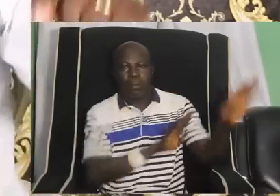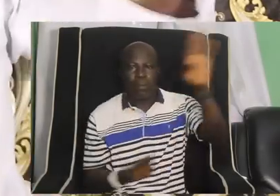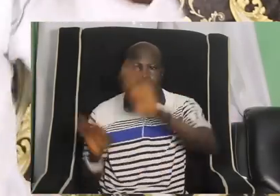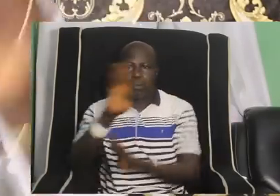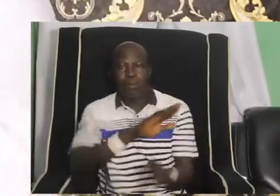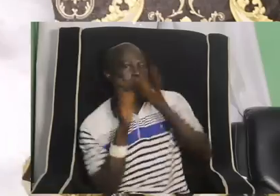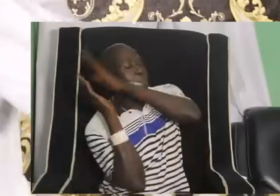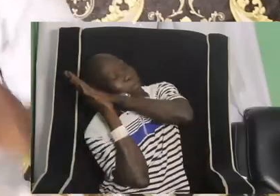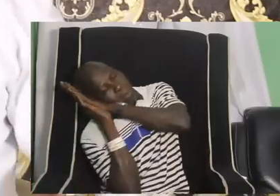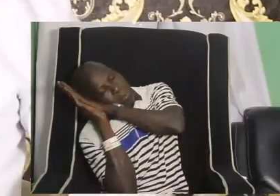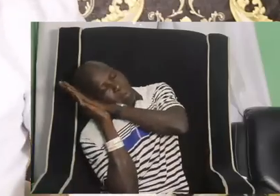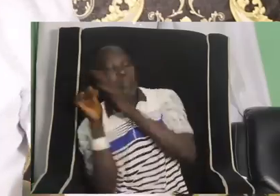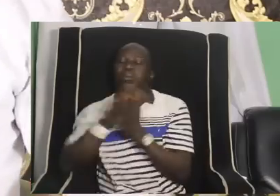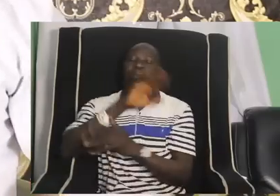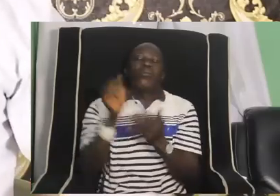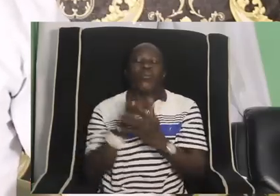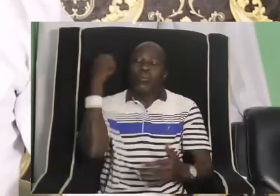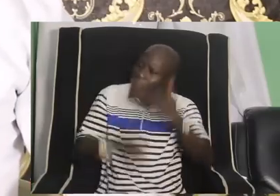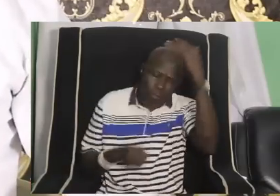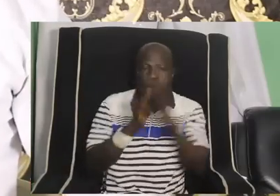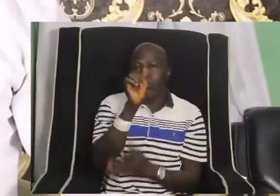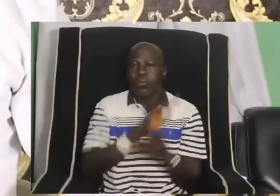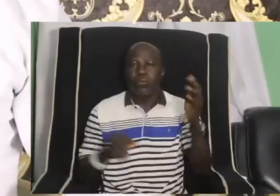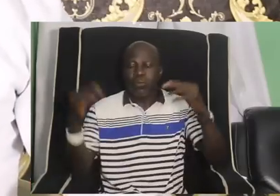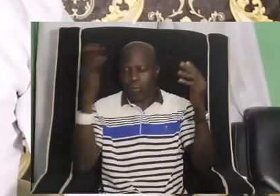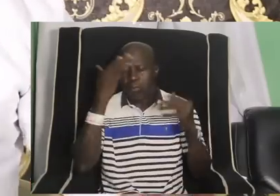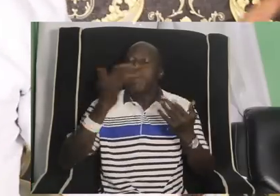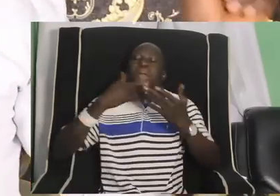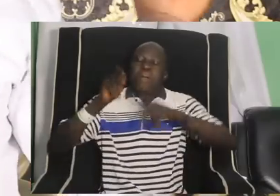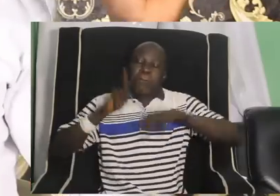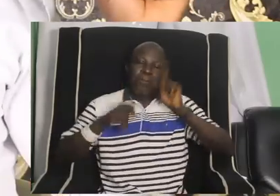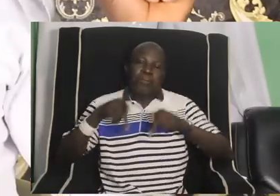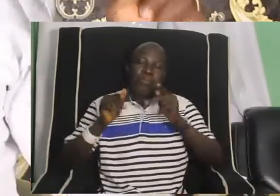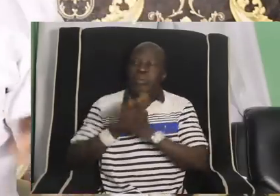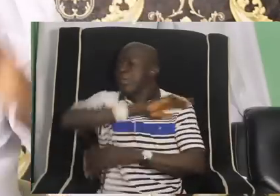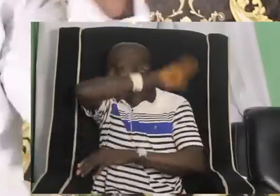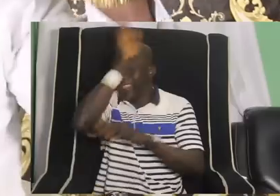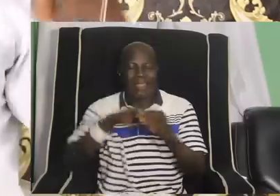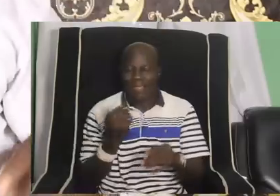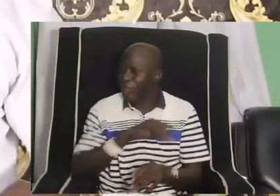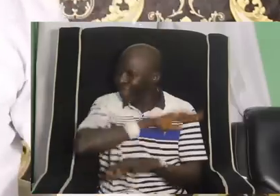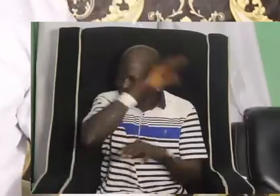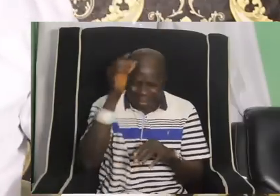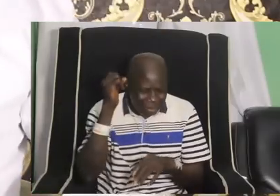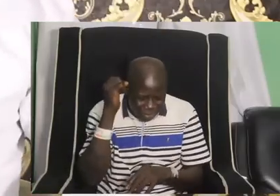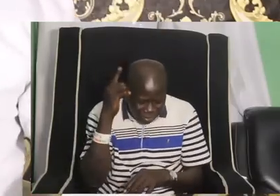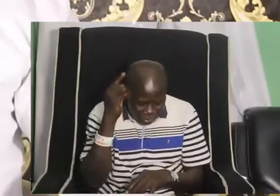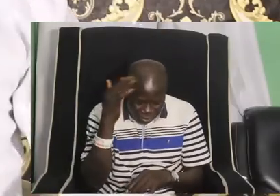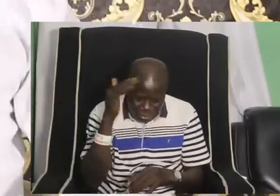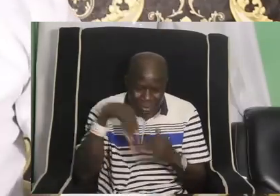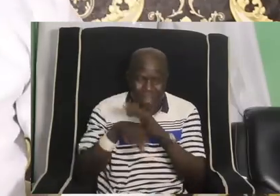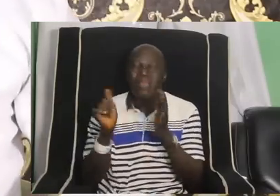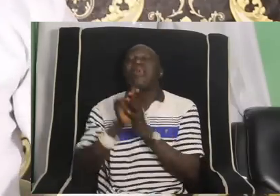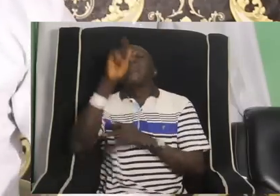ogun to buru tin jawe eniyan battle of bed is one of the battle that is bad as is tormenting people. The battle will not